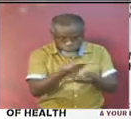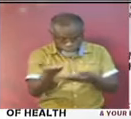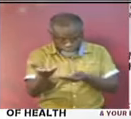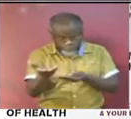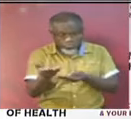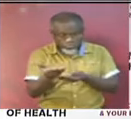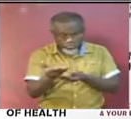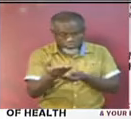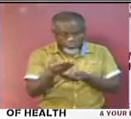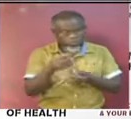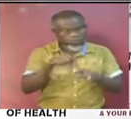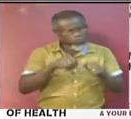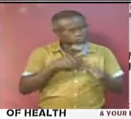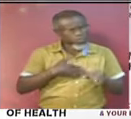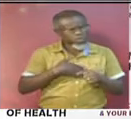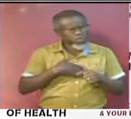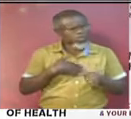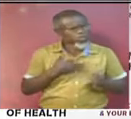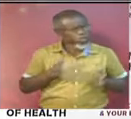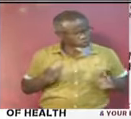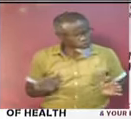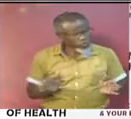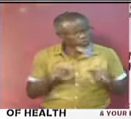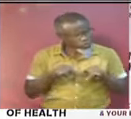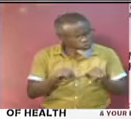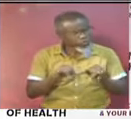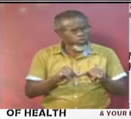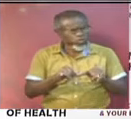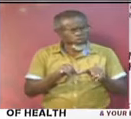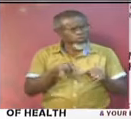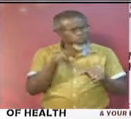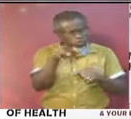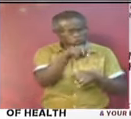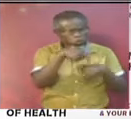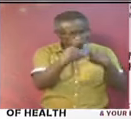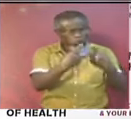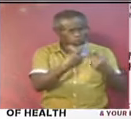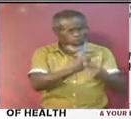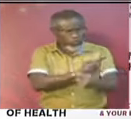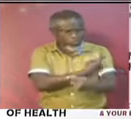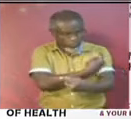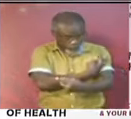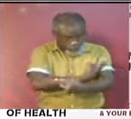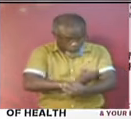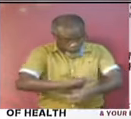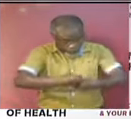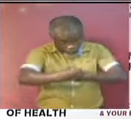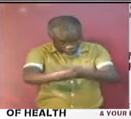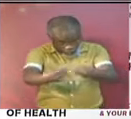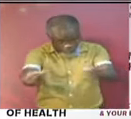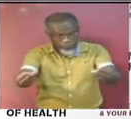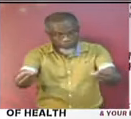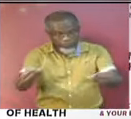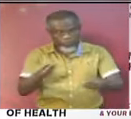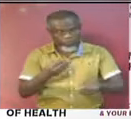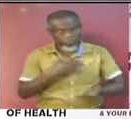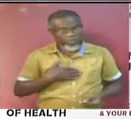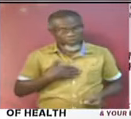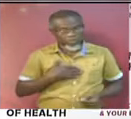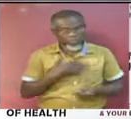blood. We now go to Mr. Rashad Khan of the Guardian Media Limited. We're ready for your